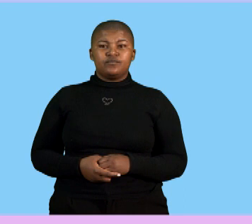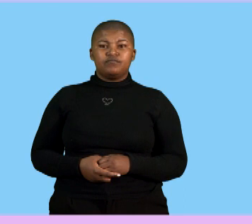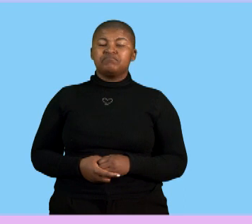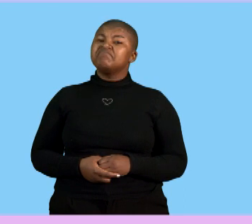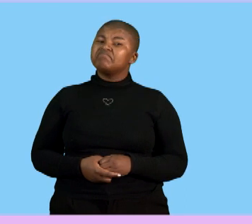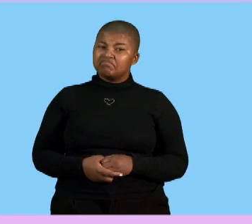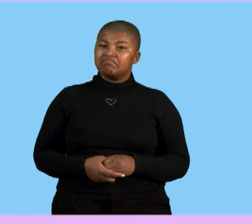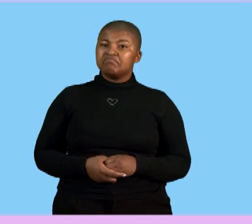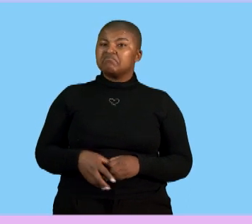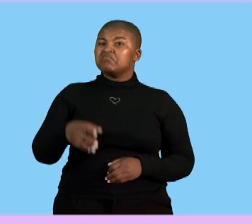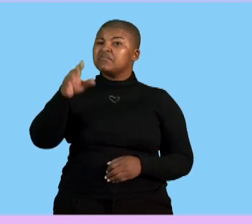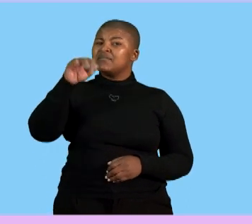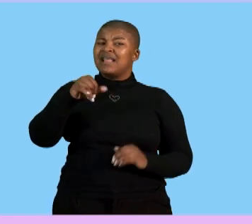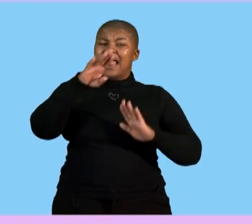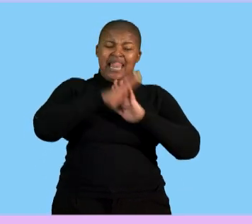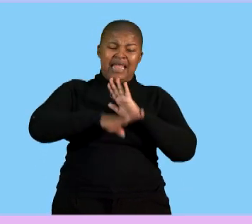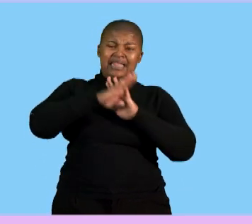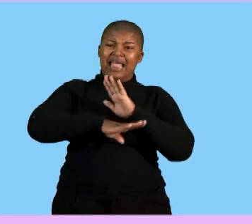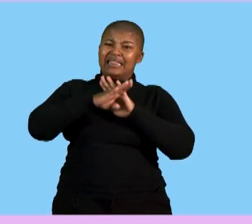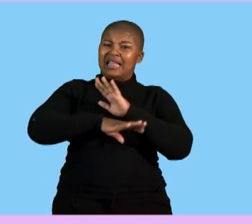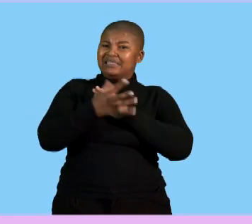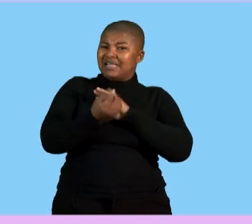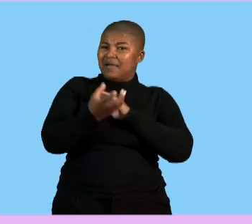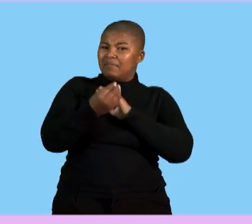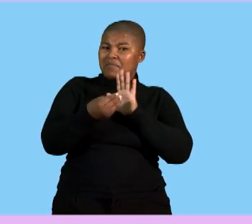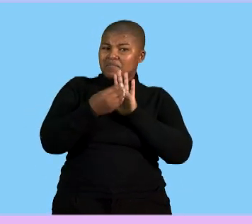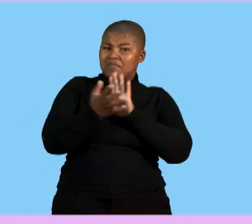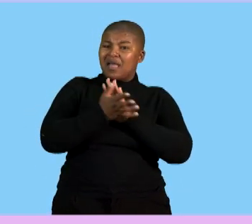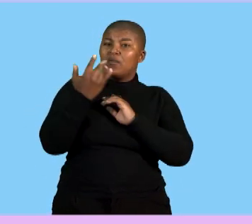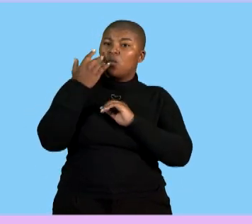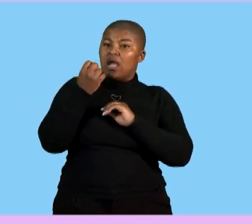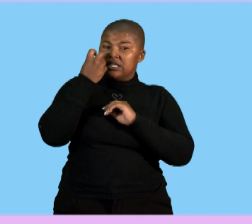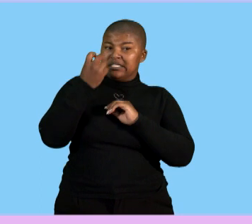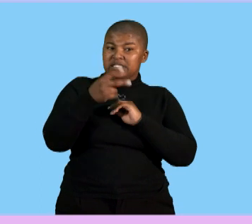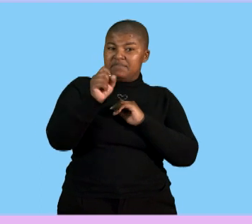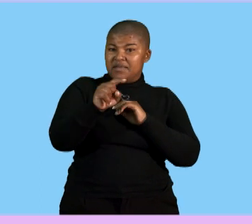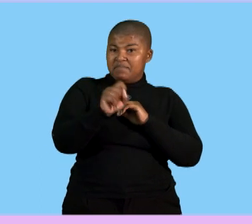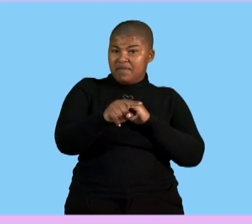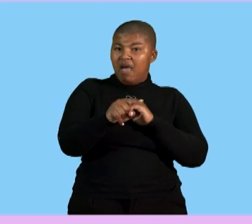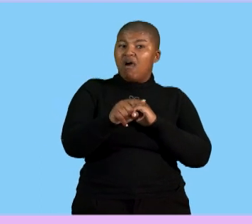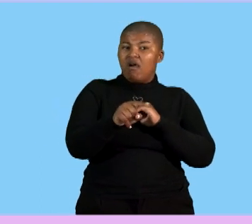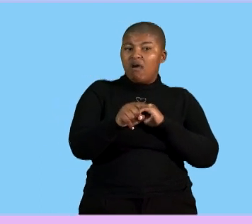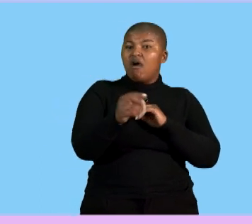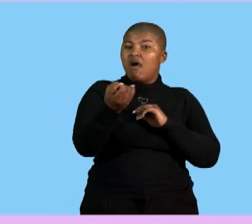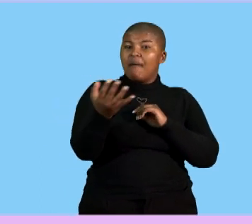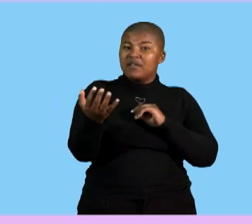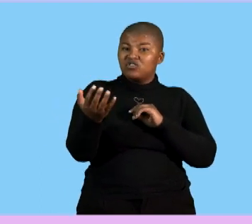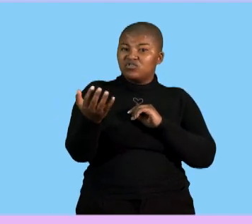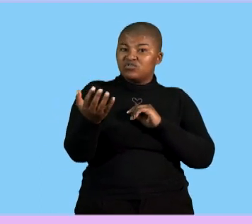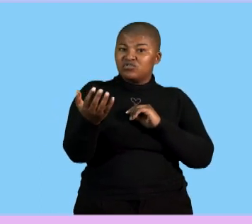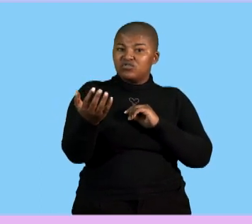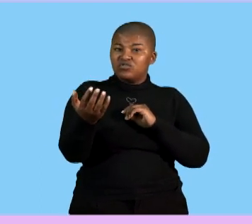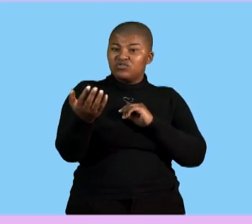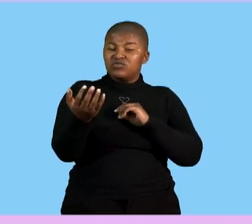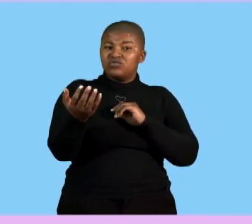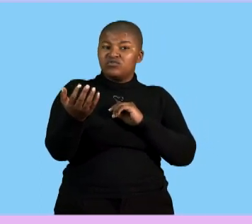On which day was the minimum distance recorded? So if we look at the graph, yeah, it's the minimum there.